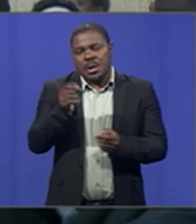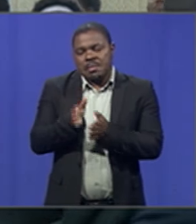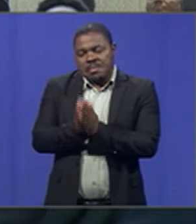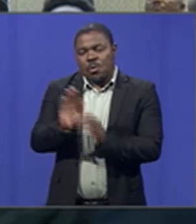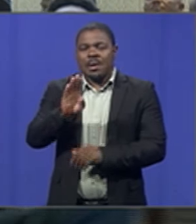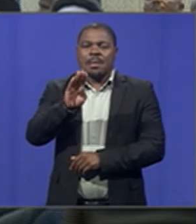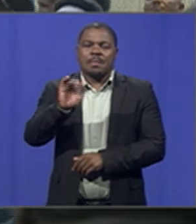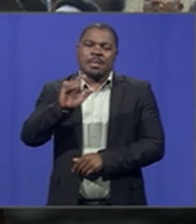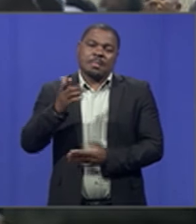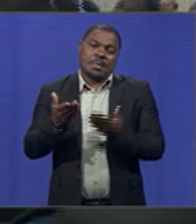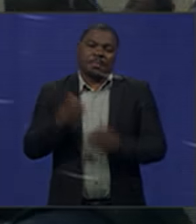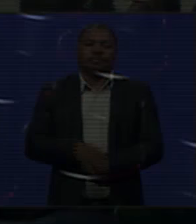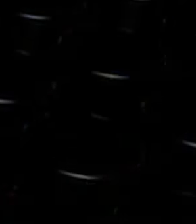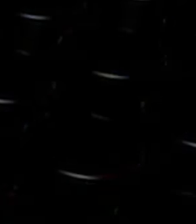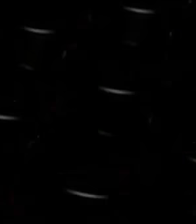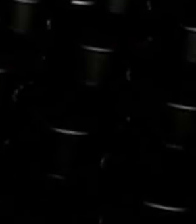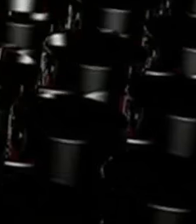beili.